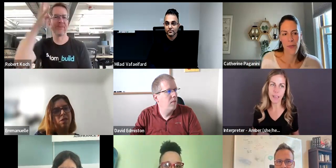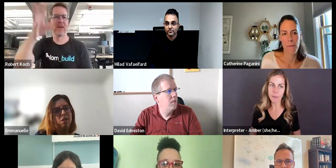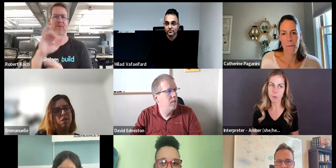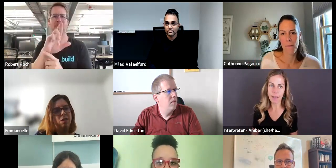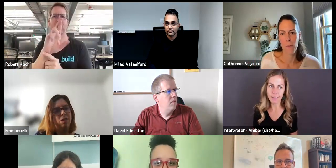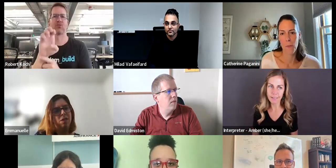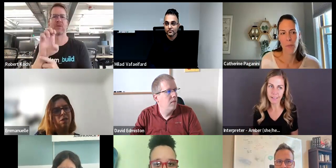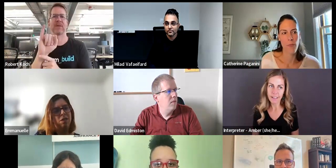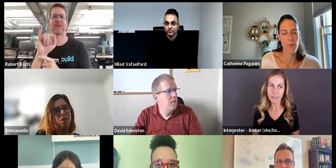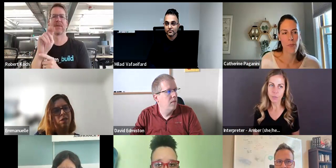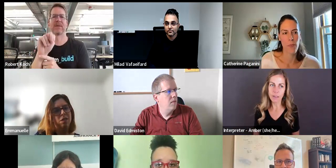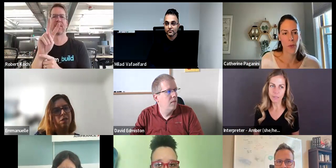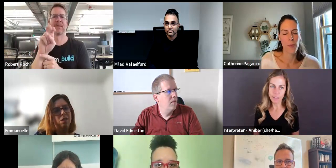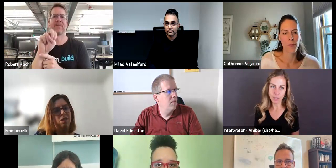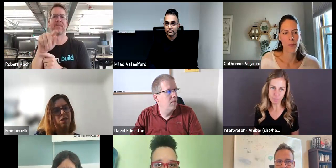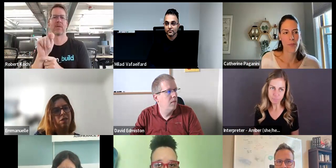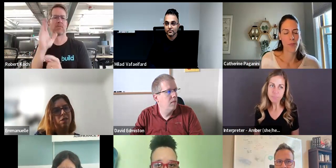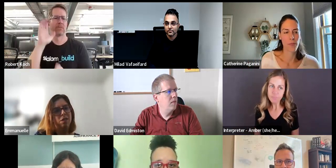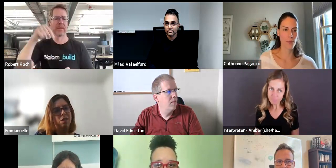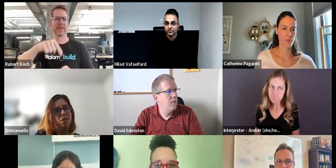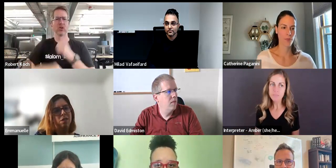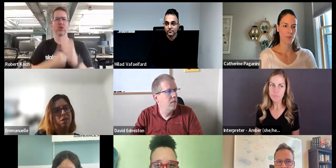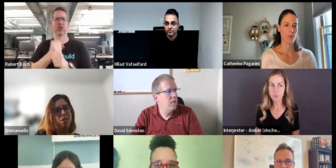experience with AWS, the